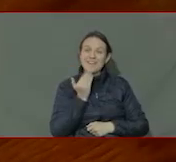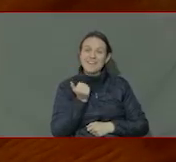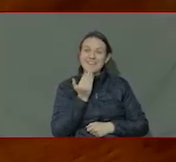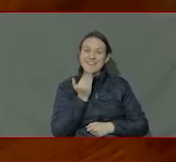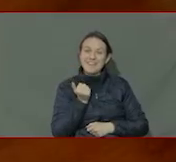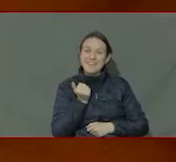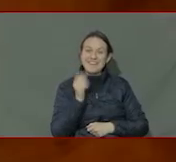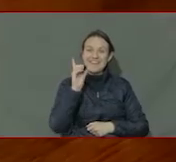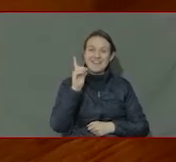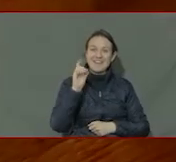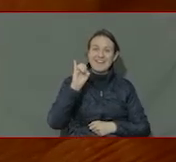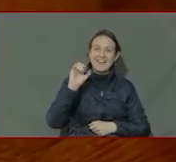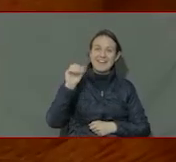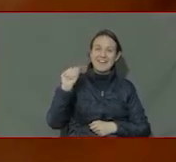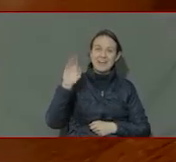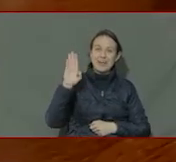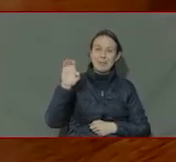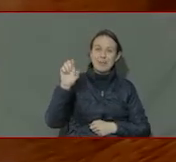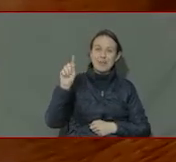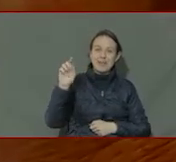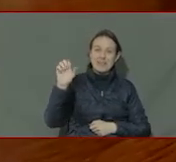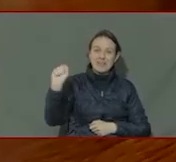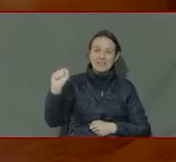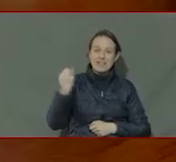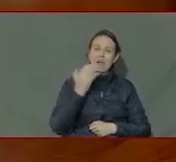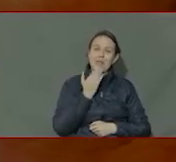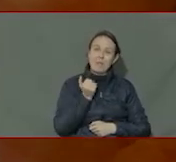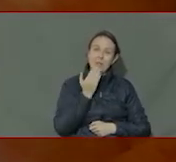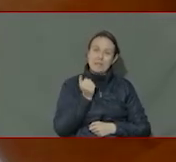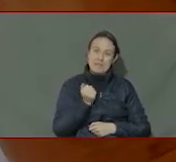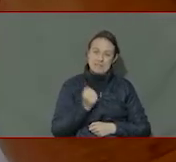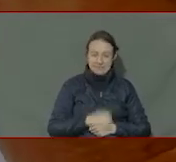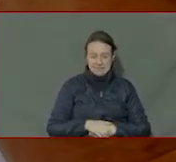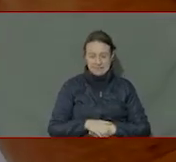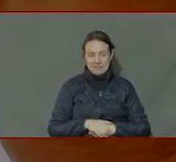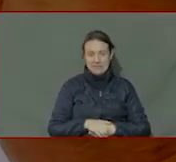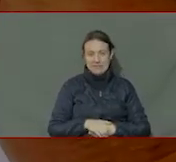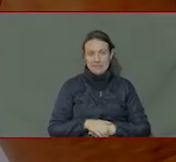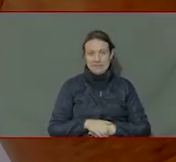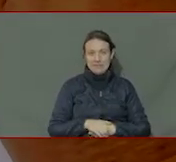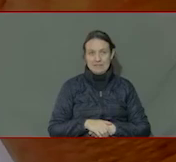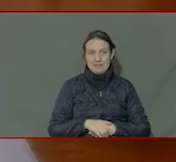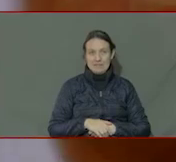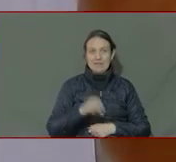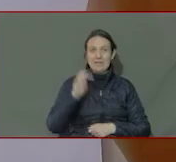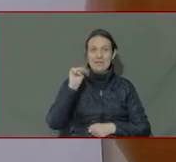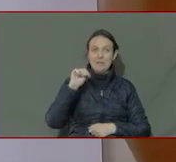Let me just write it here, you need to know it. Diabetes mellitus.